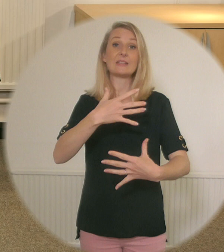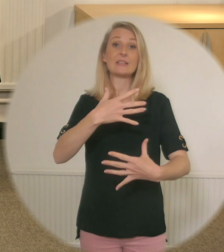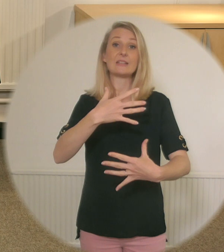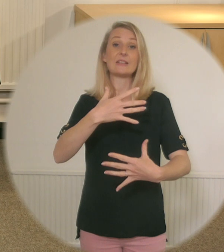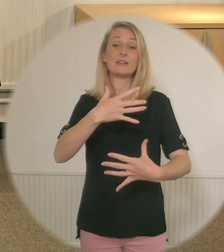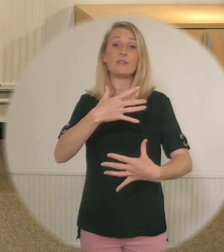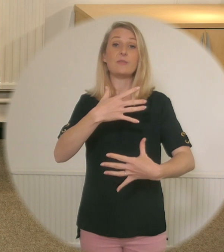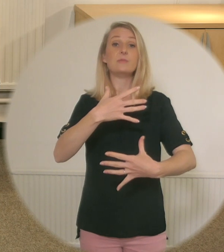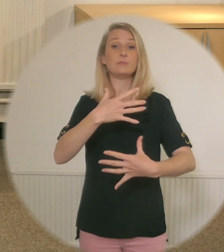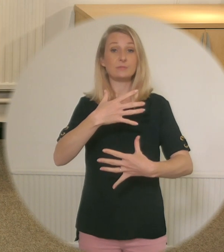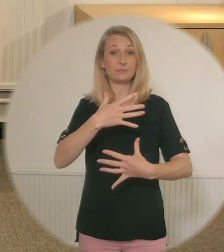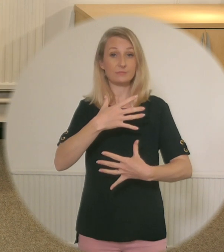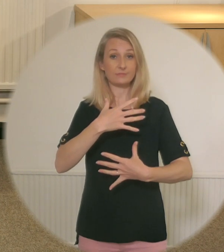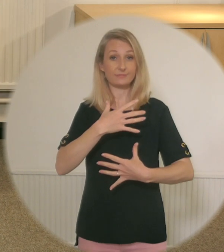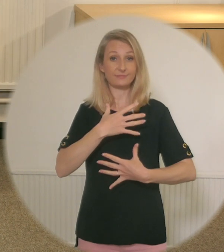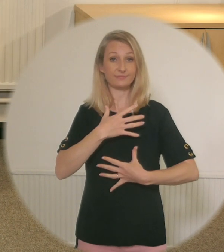Exhale, bend the knees.